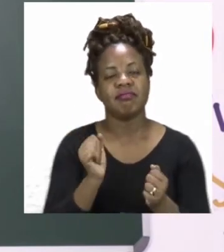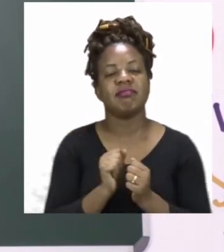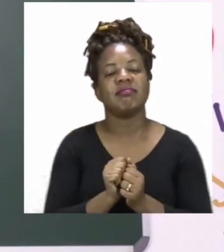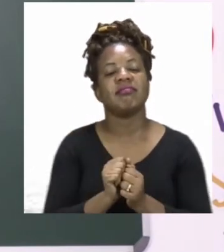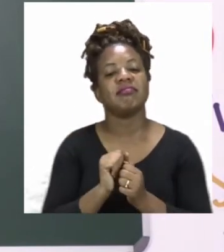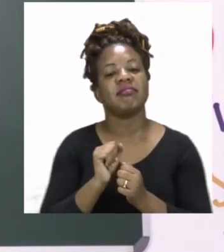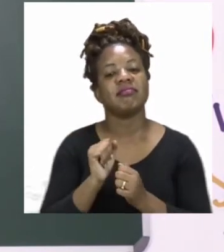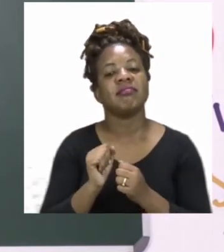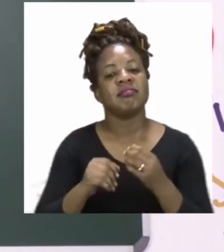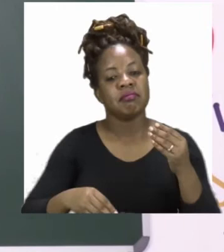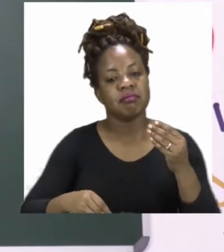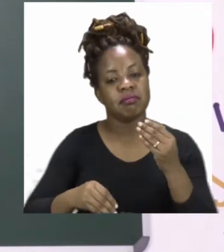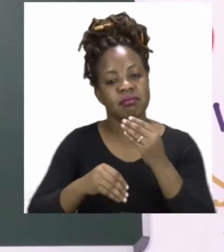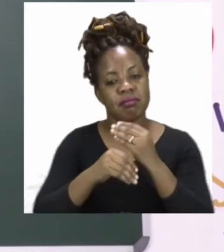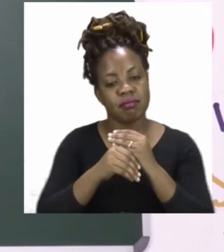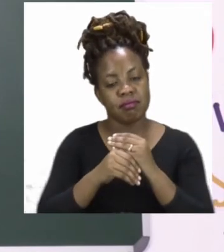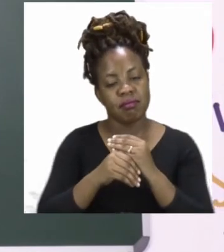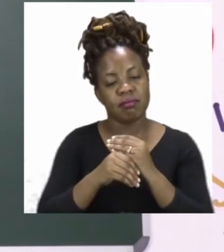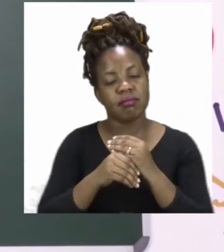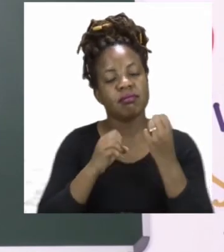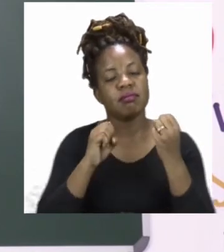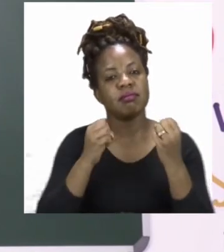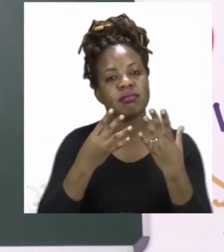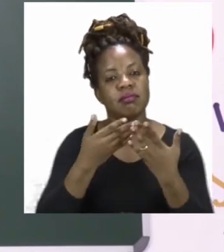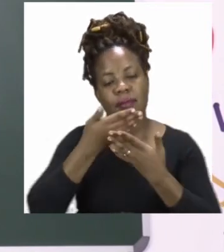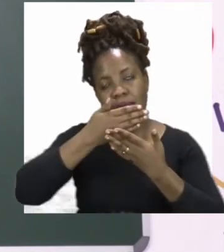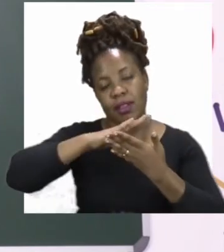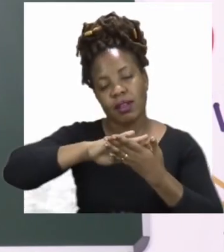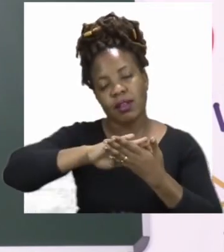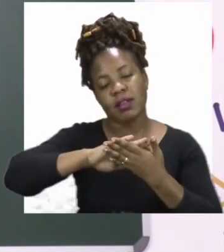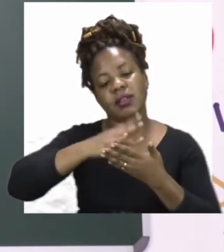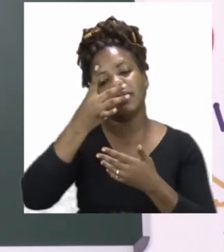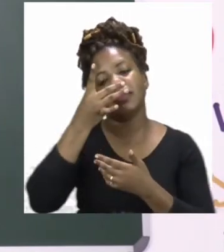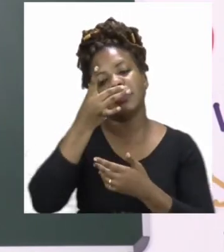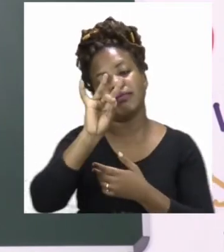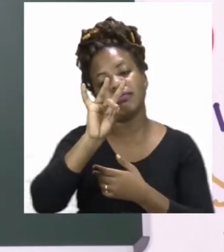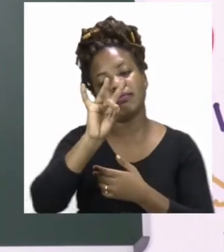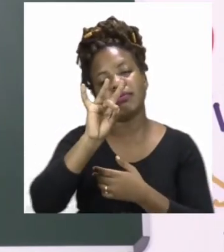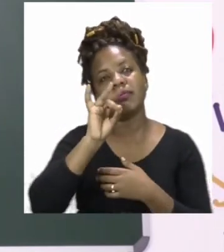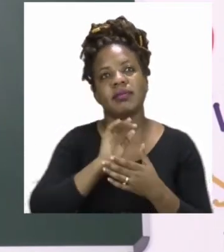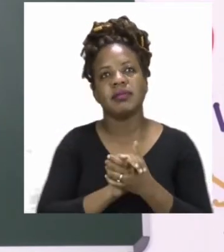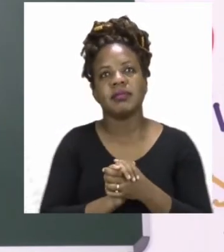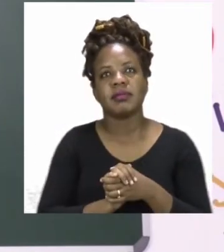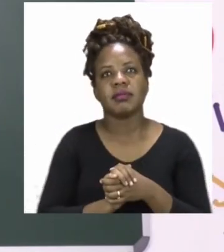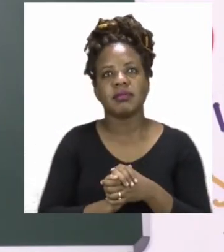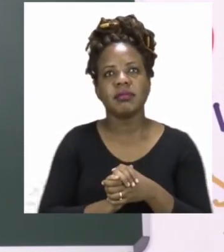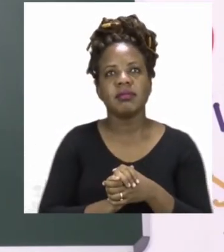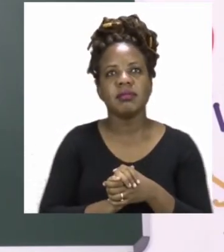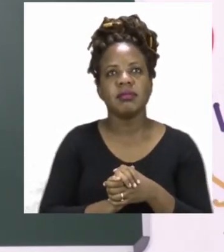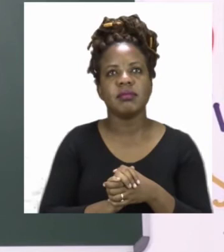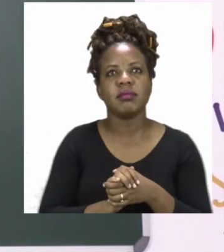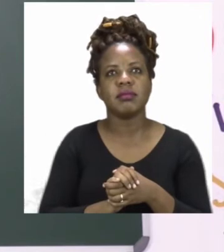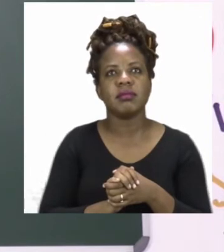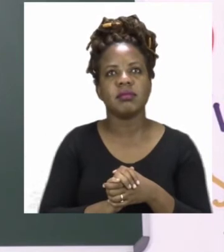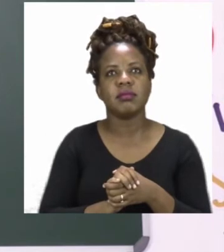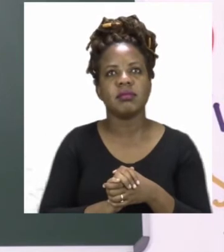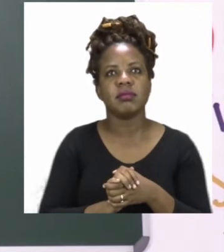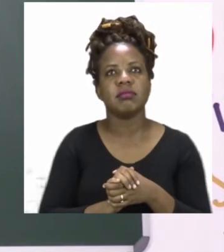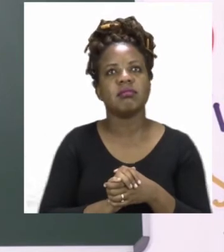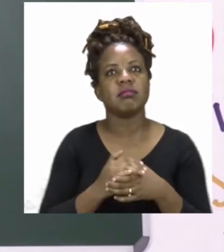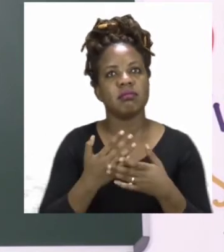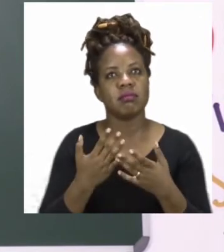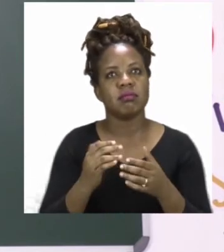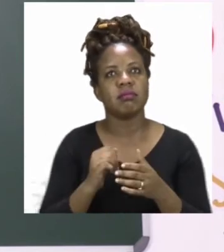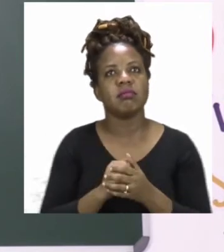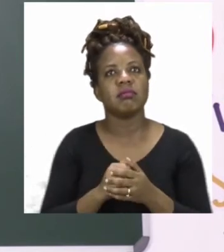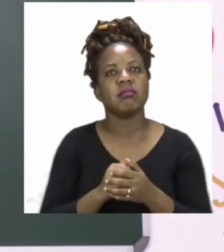write 8 more letters. Okay, so I have my letters here, the envelopes. So I'm going to make sure that